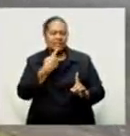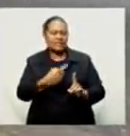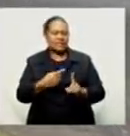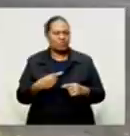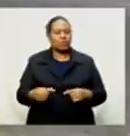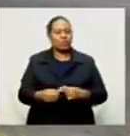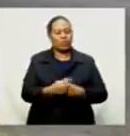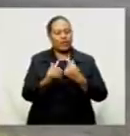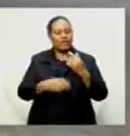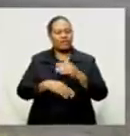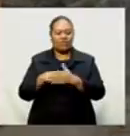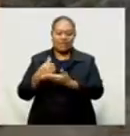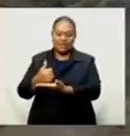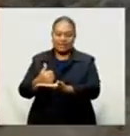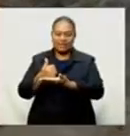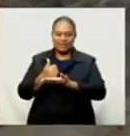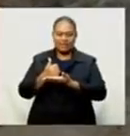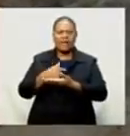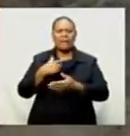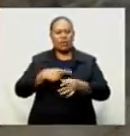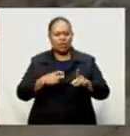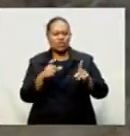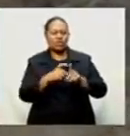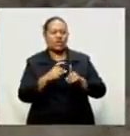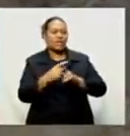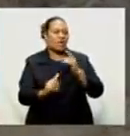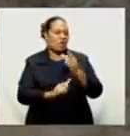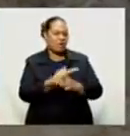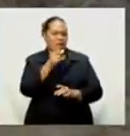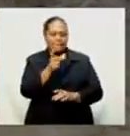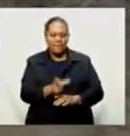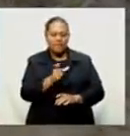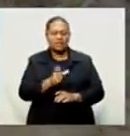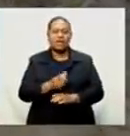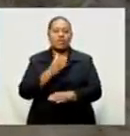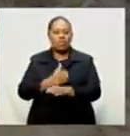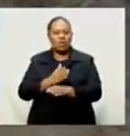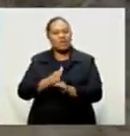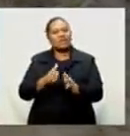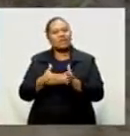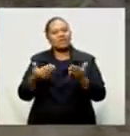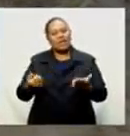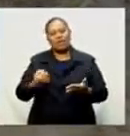grateful for the assistance as her daughter, who was the only breadwinner, is no longer employed.